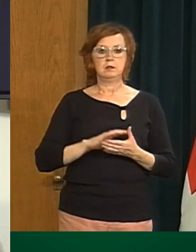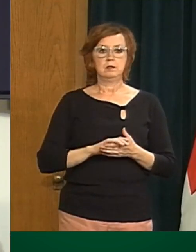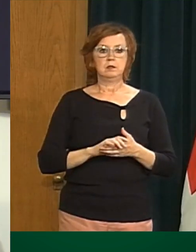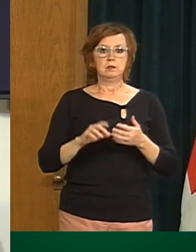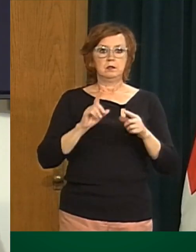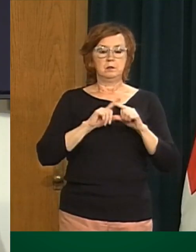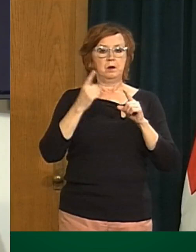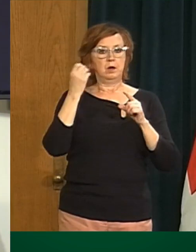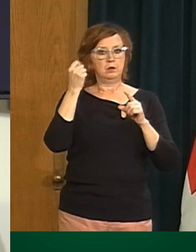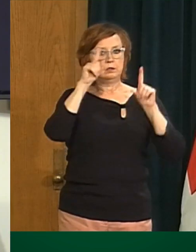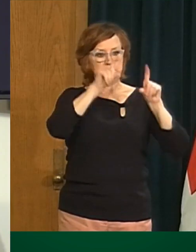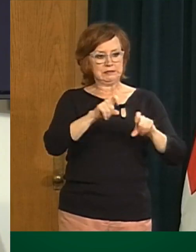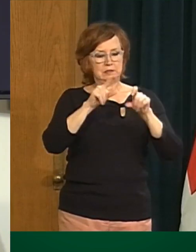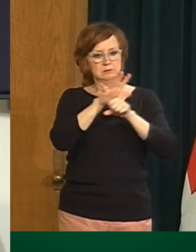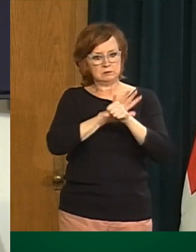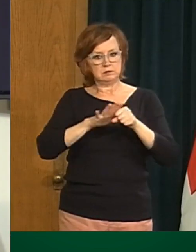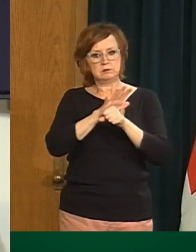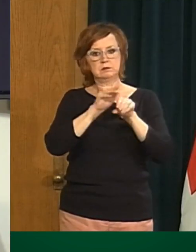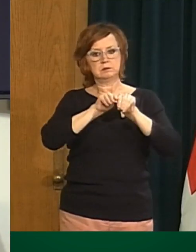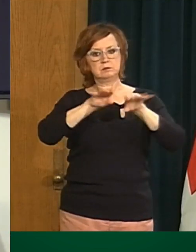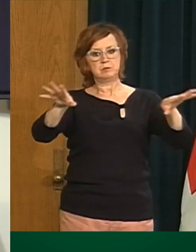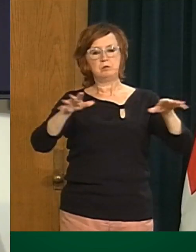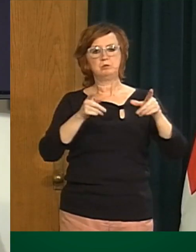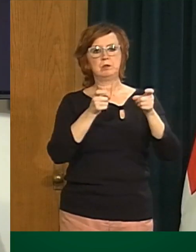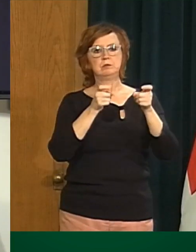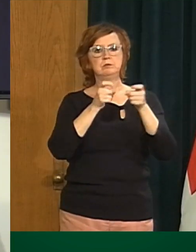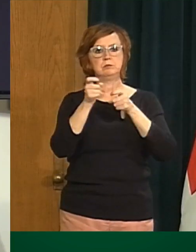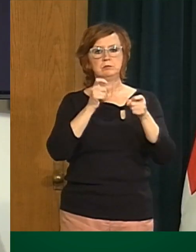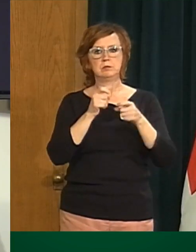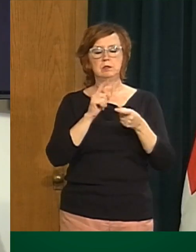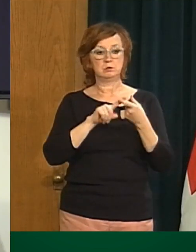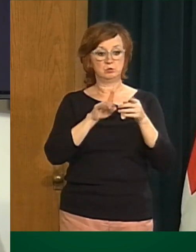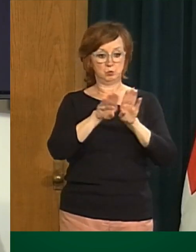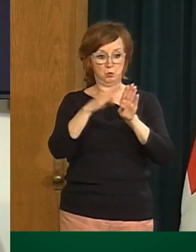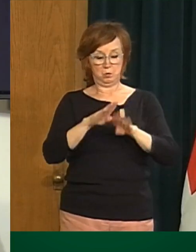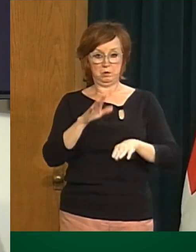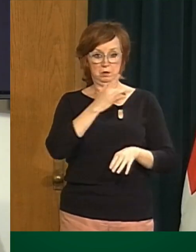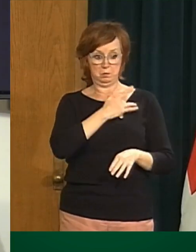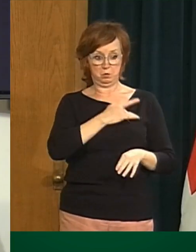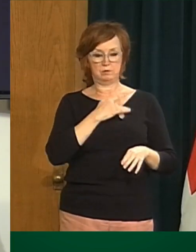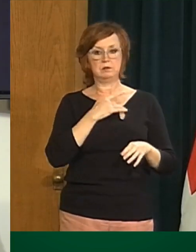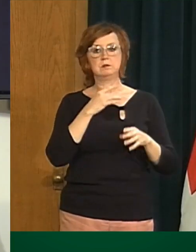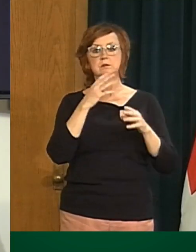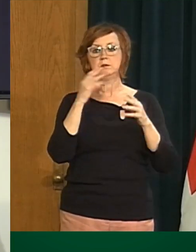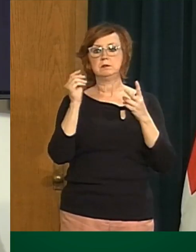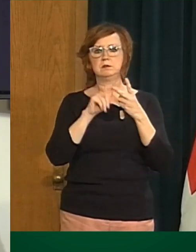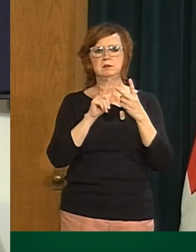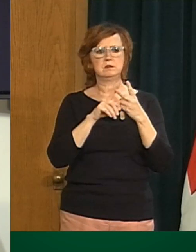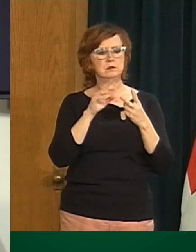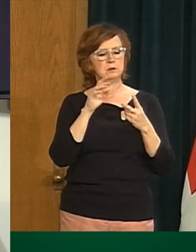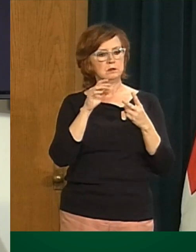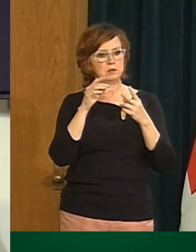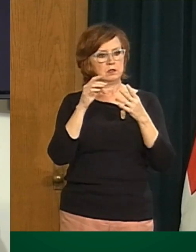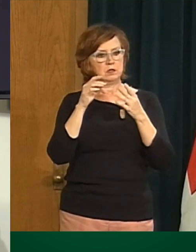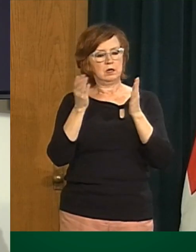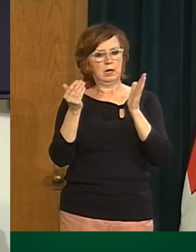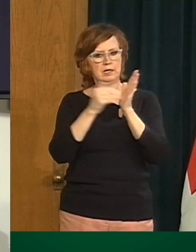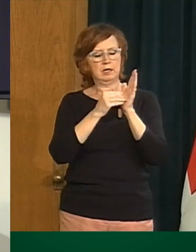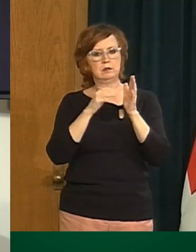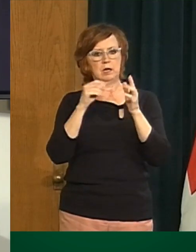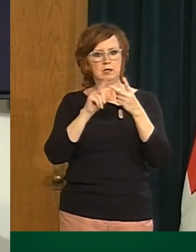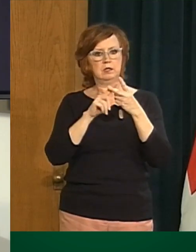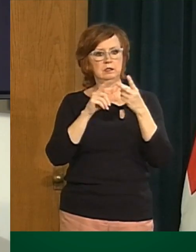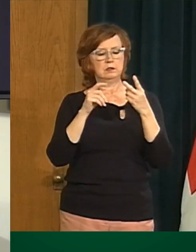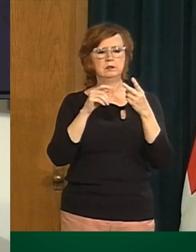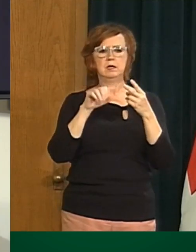both through outbreak management, but also how we monitor both the reopening of the province as well as a reopening of the healthcare system. The